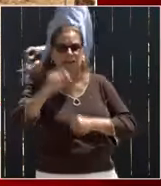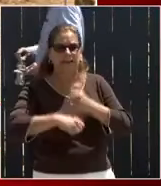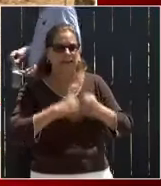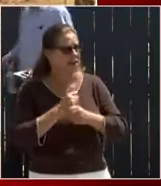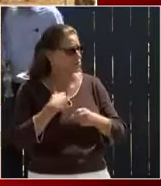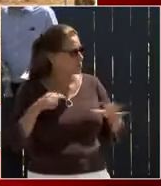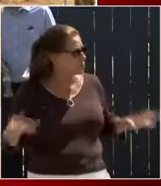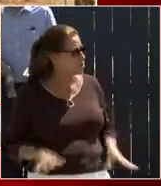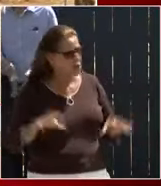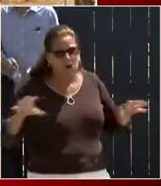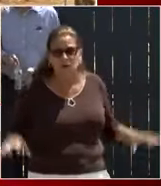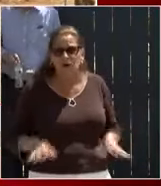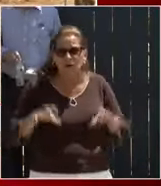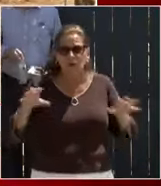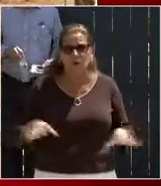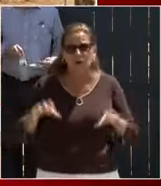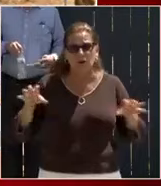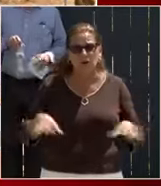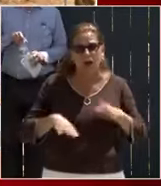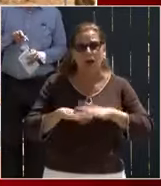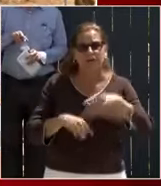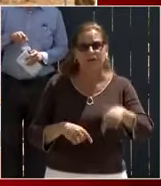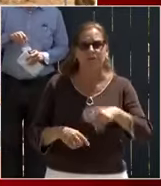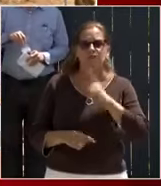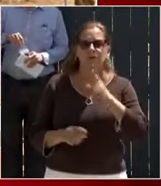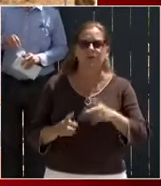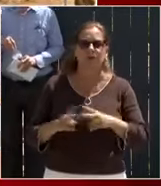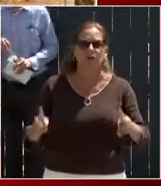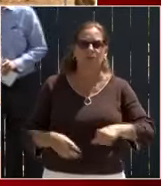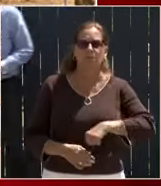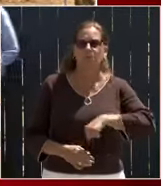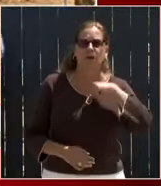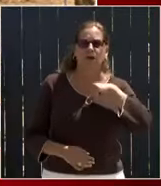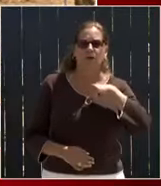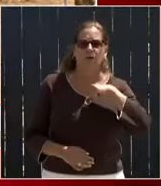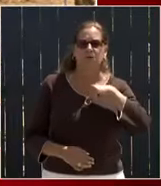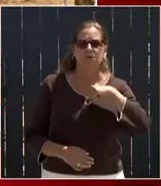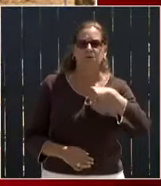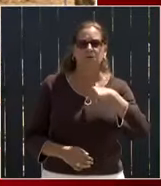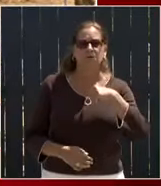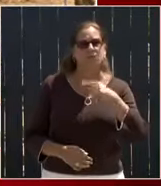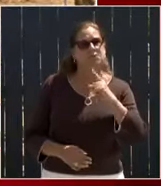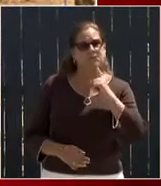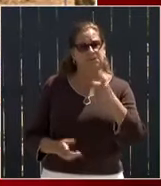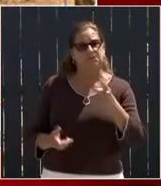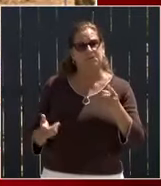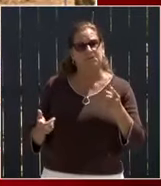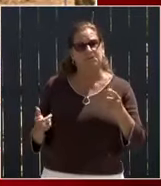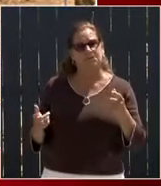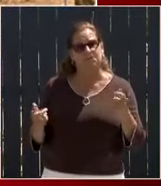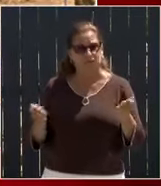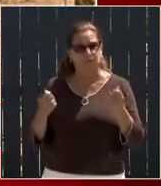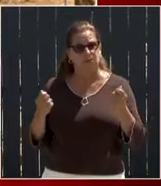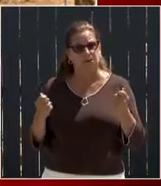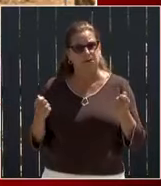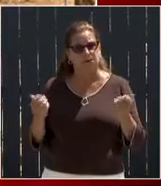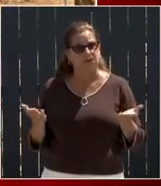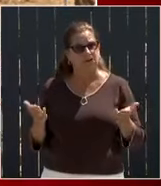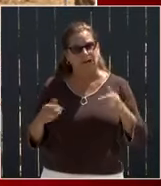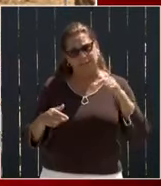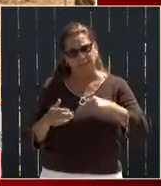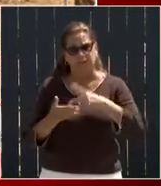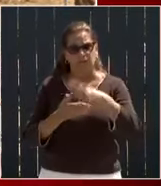that. And what I'm so proud of today is that we are here to celebrate. I am proud that this project will be